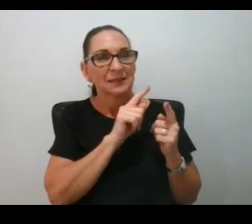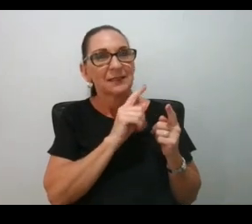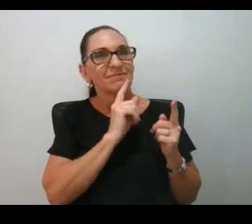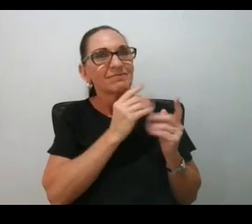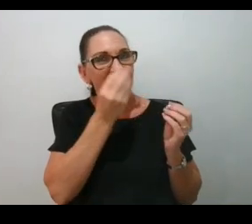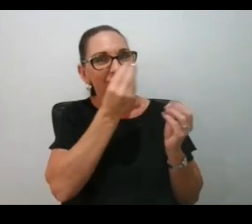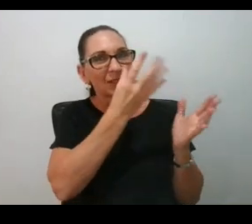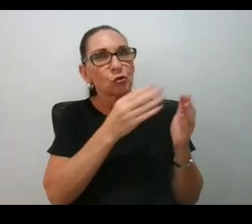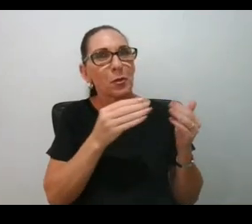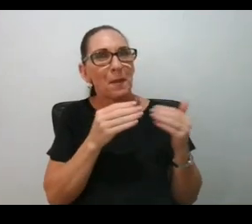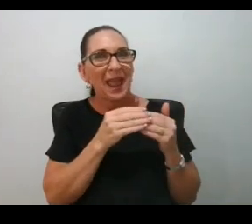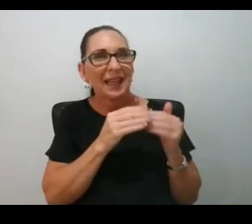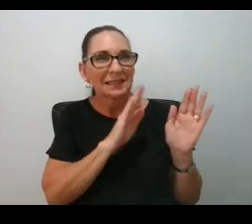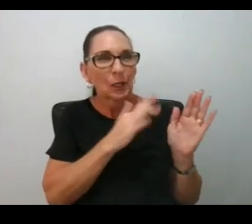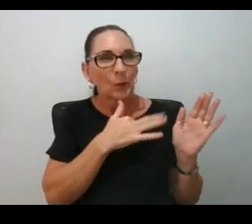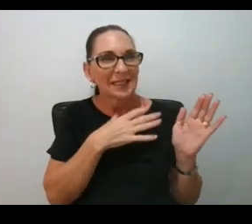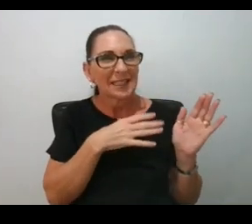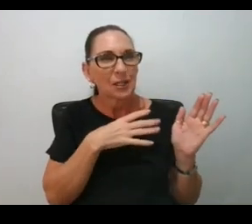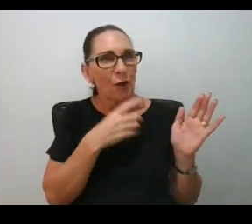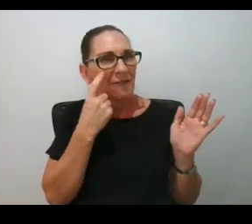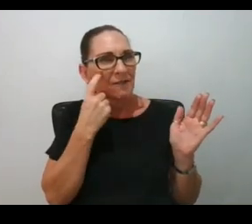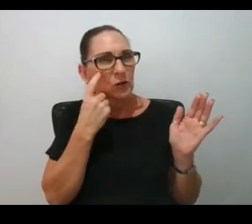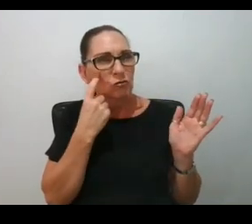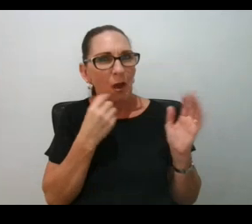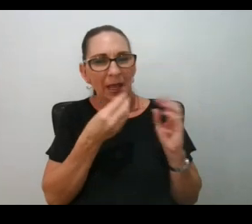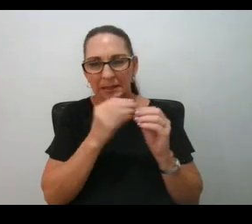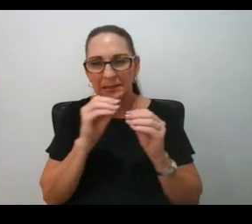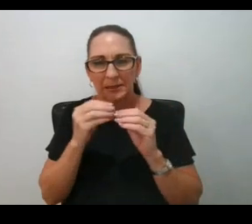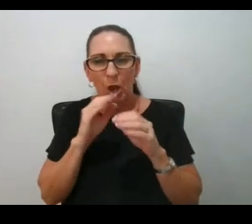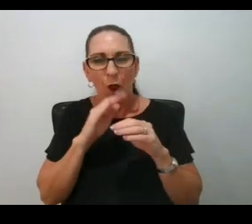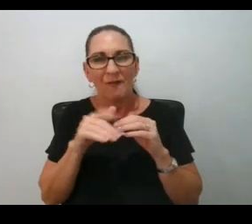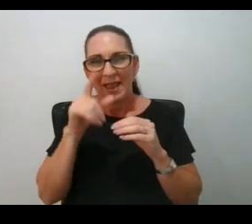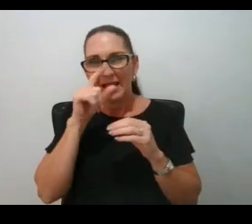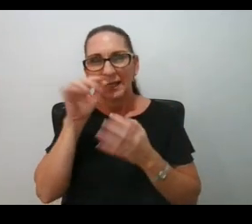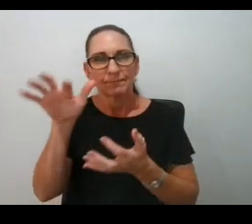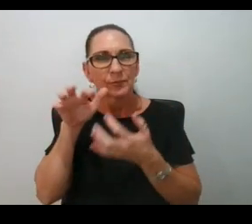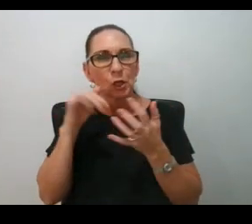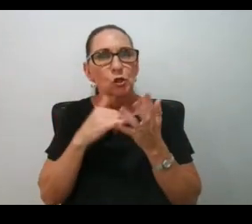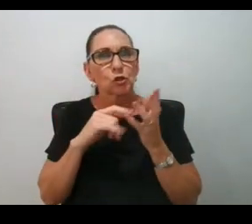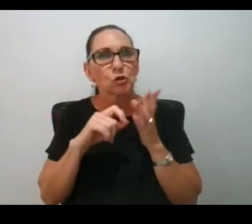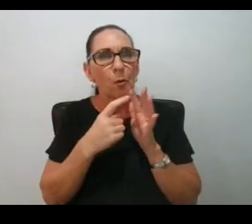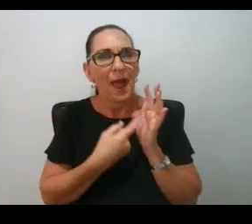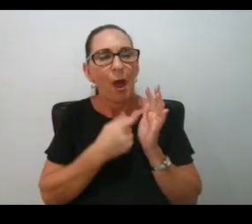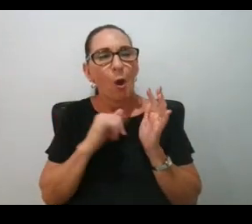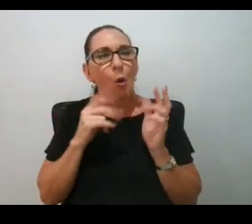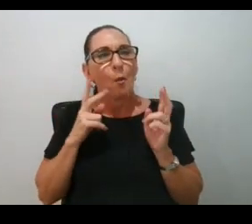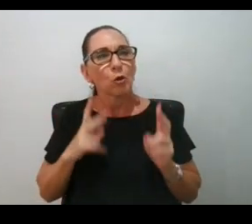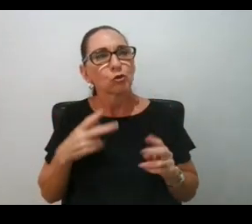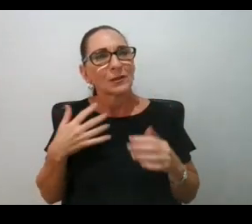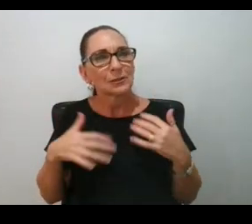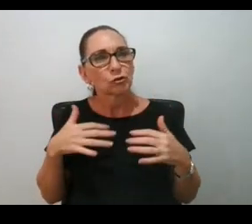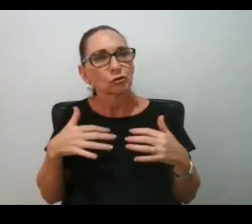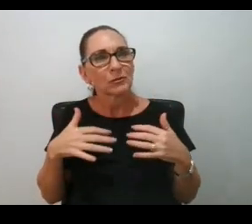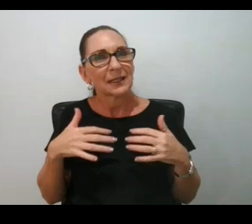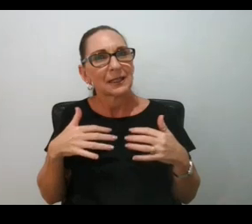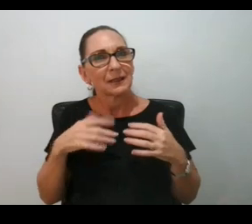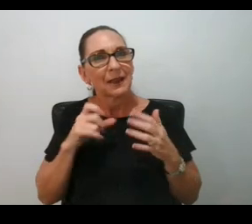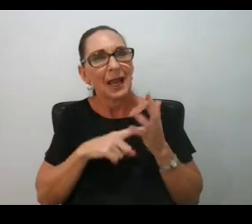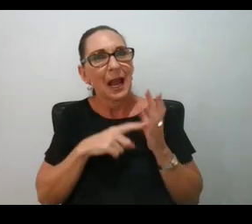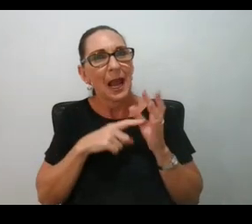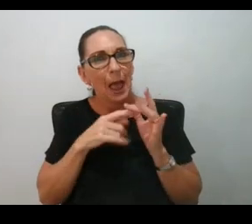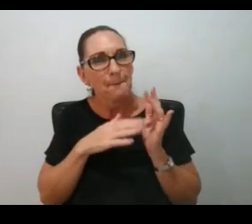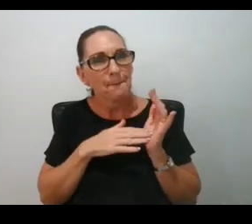sort out whether we can access our super, access personal injury claim, etc. Yep. To be able to work out whether we can pay this long